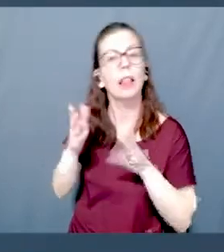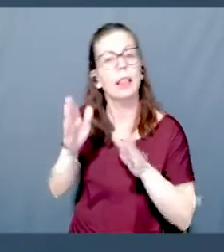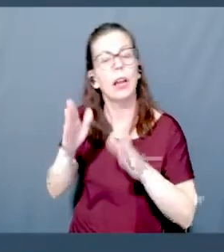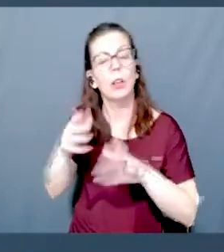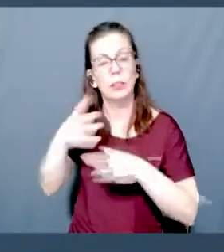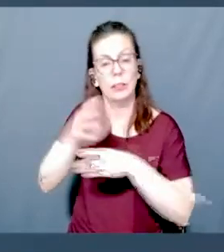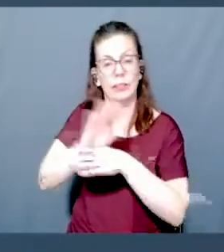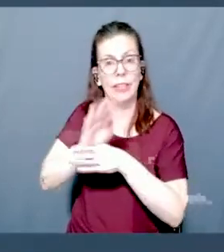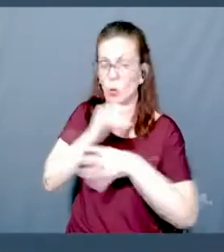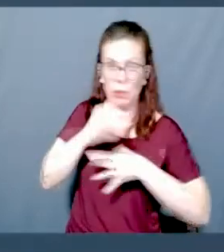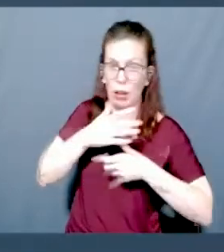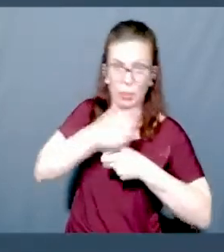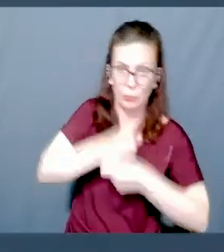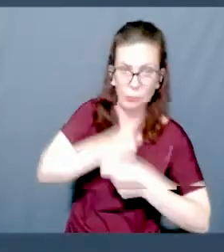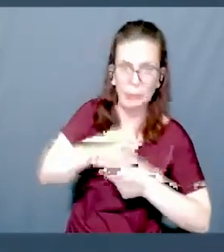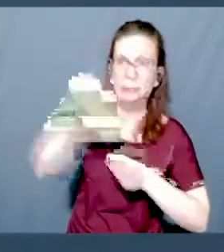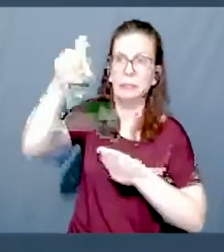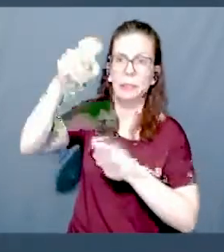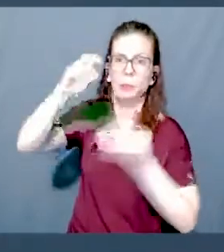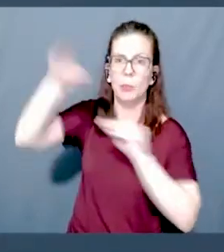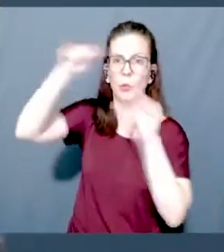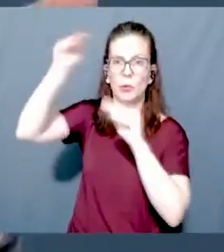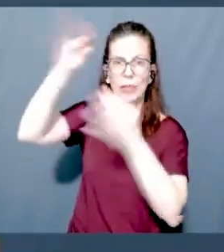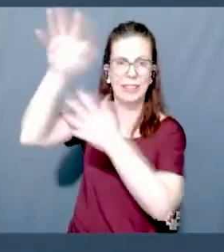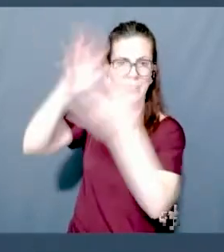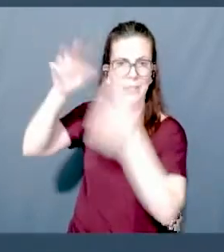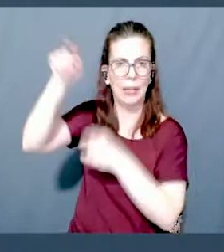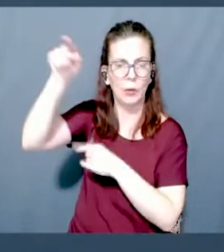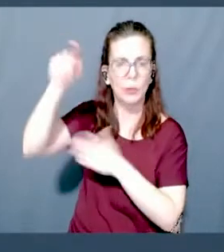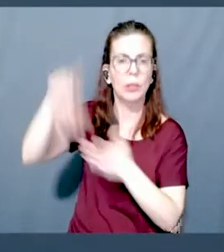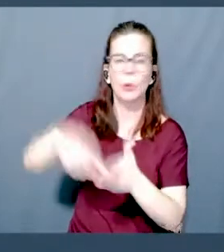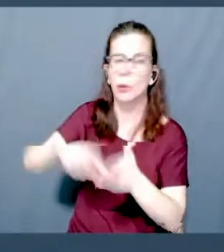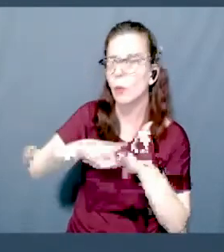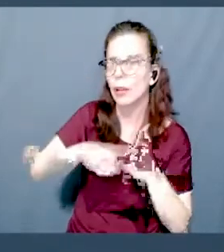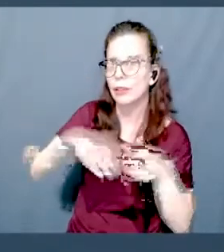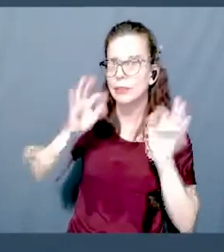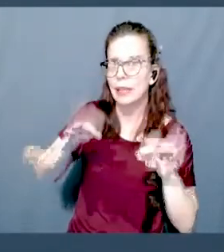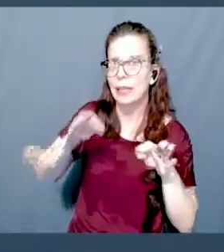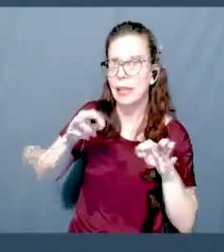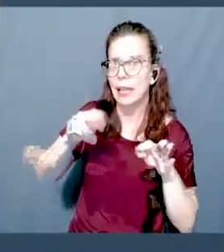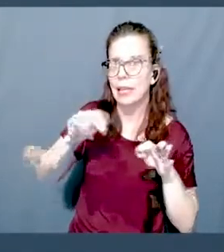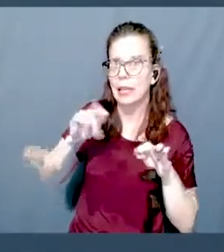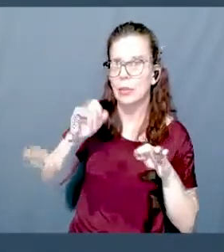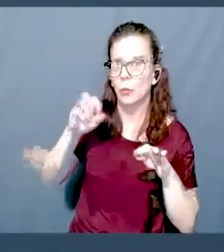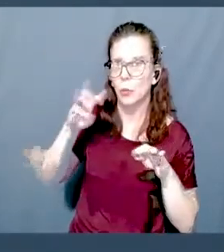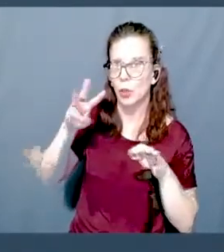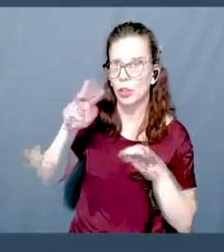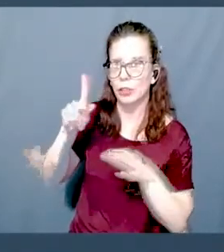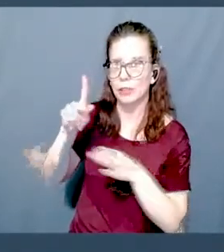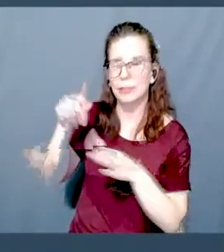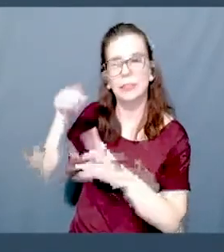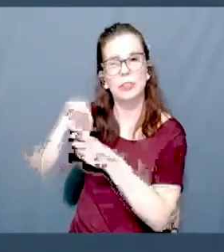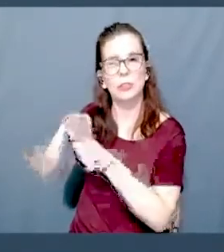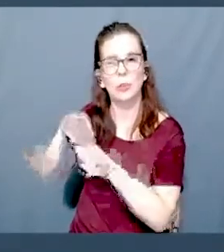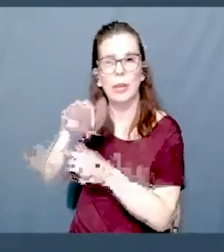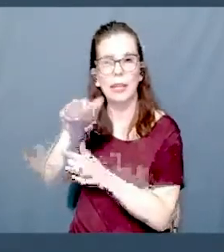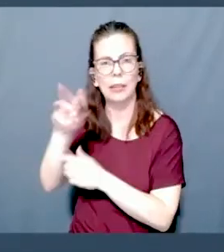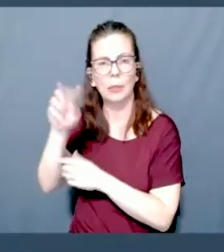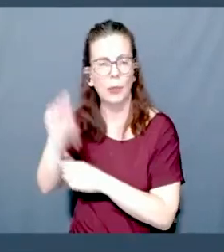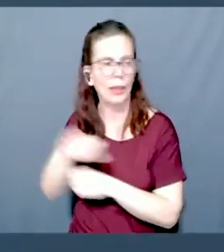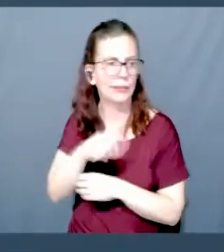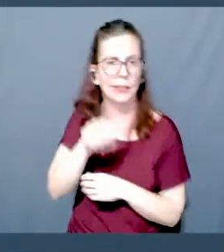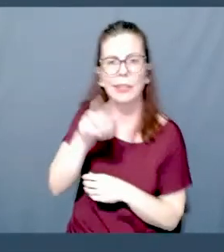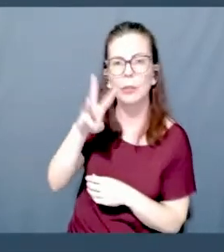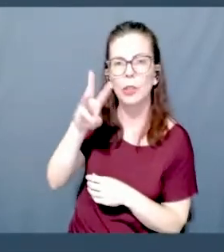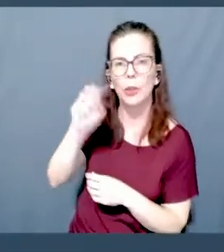around in the cloud. These are things that are going to require dedicated networking to get into AWS. So things like an AWS Direct Connect,